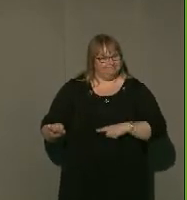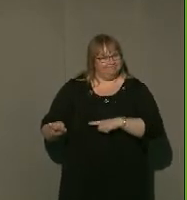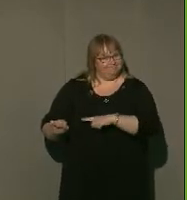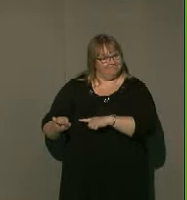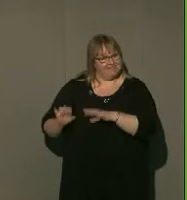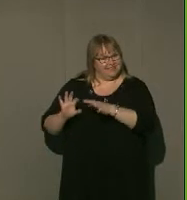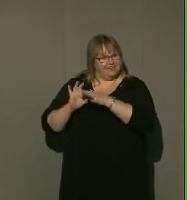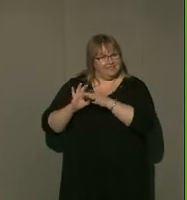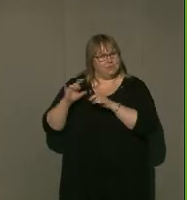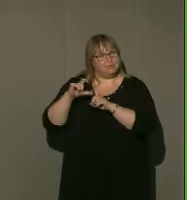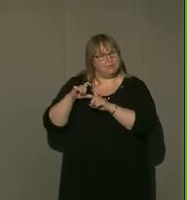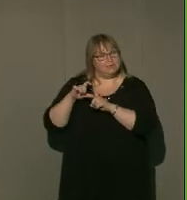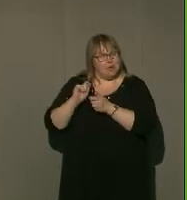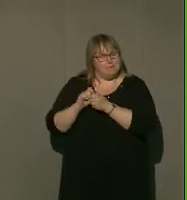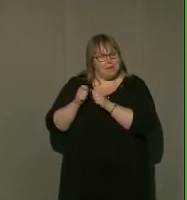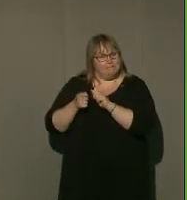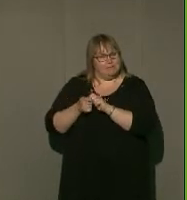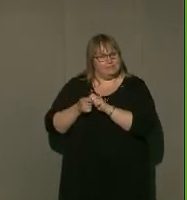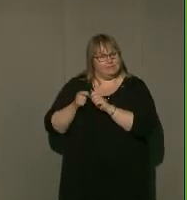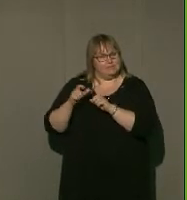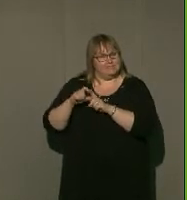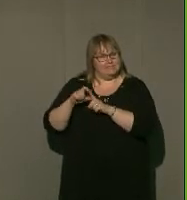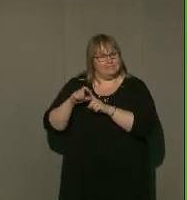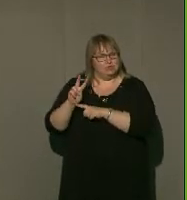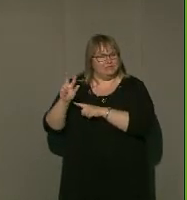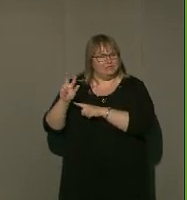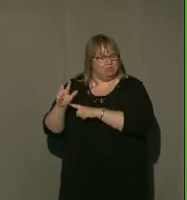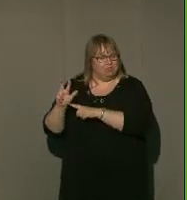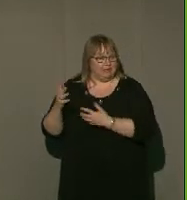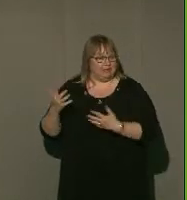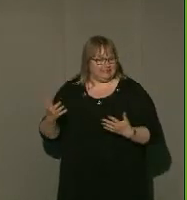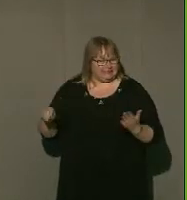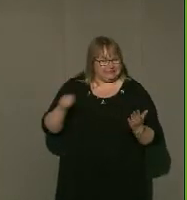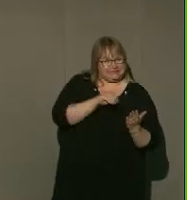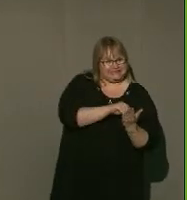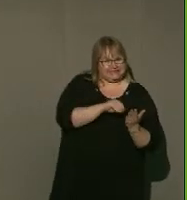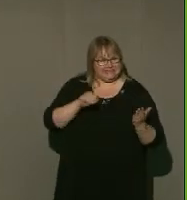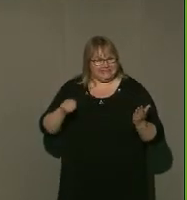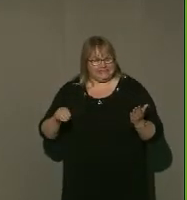D23, Amendment 23 is ruled back in or not, we can't